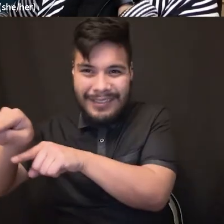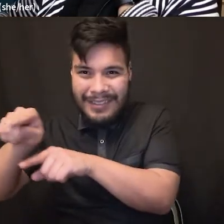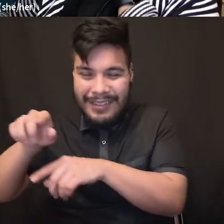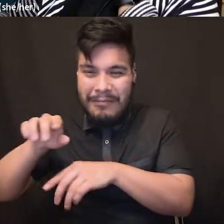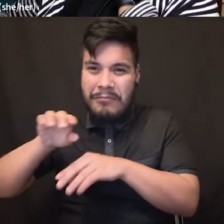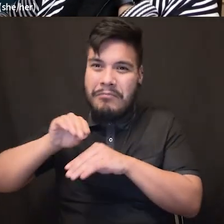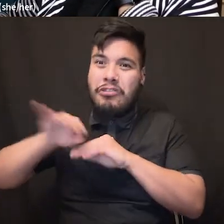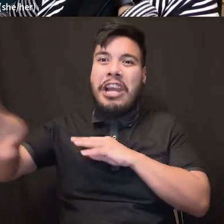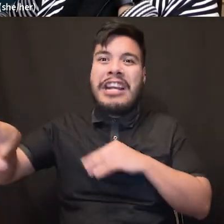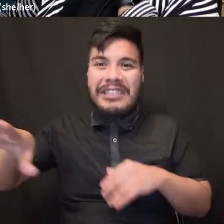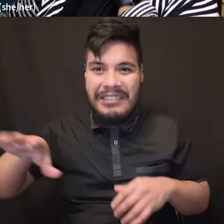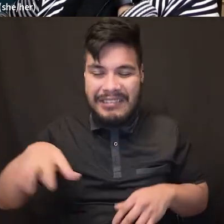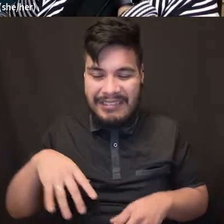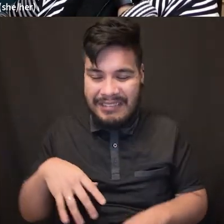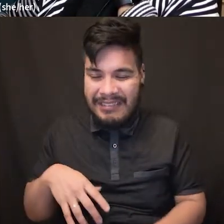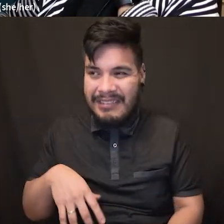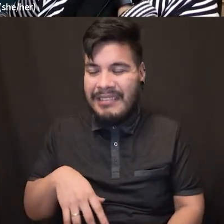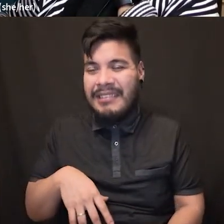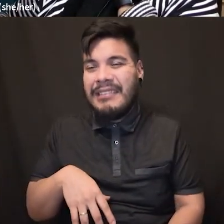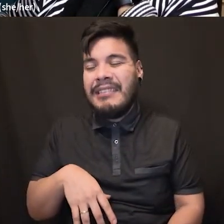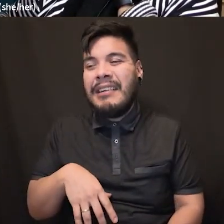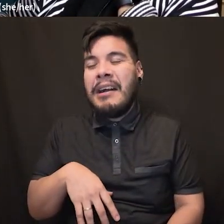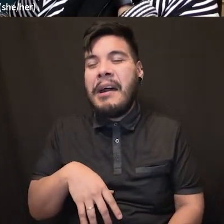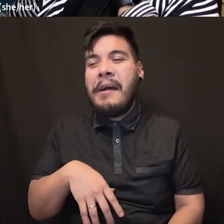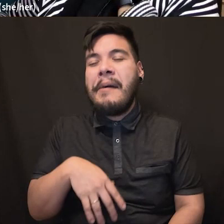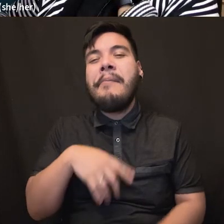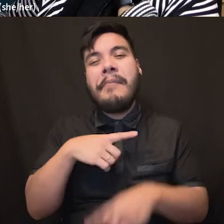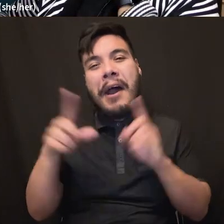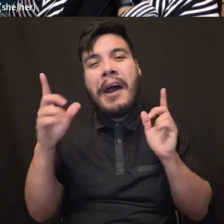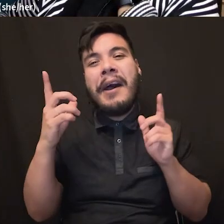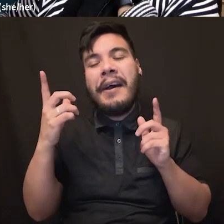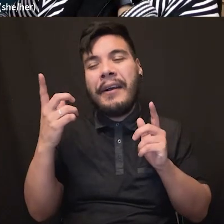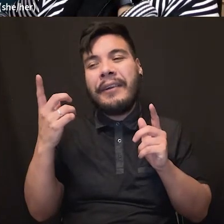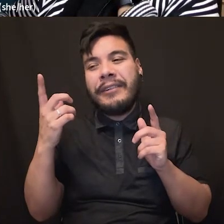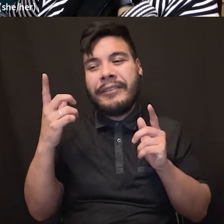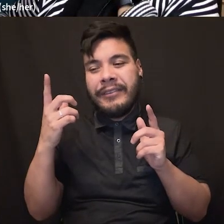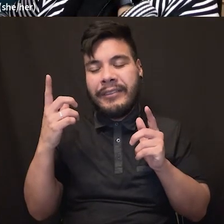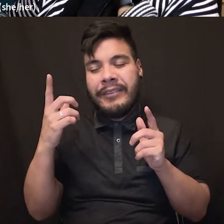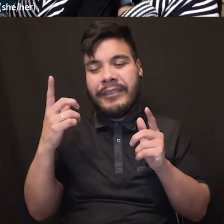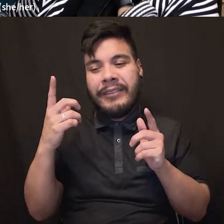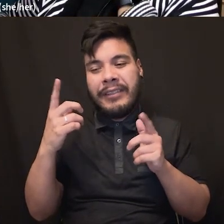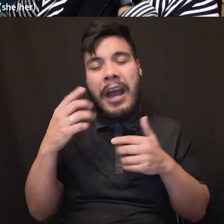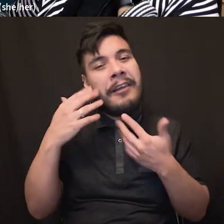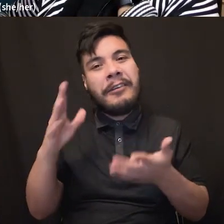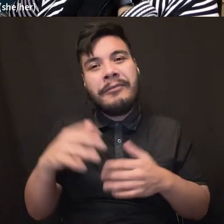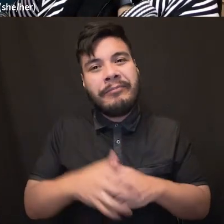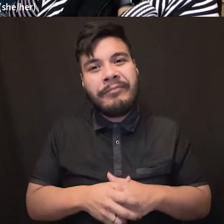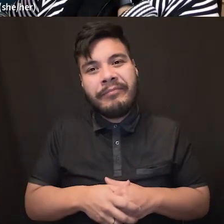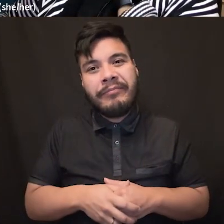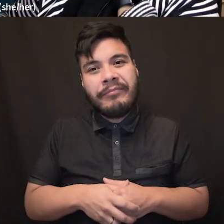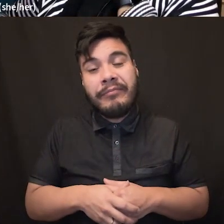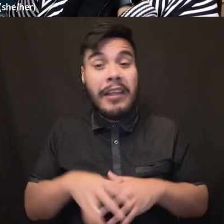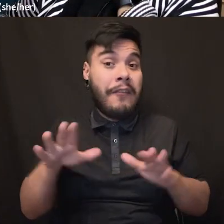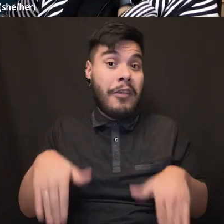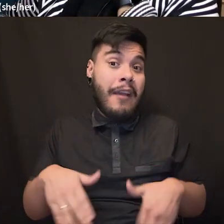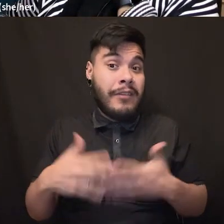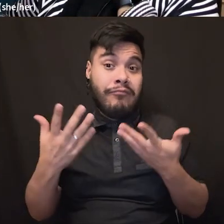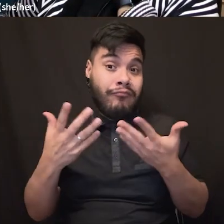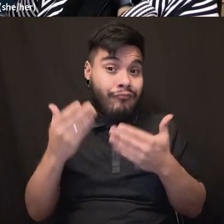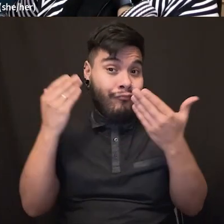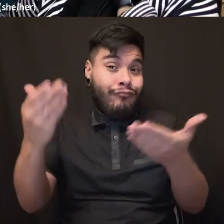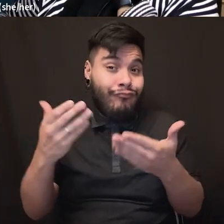know. I didn't just invent the concept of projection. But I would say, I don't know. If you haven't yet, date one. They're